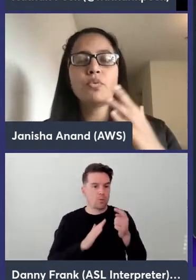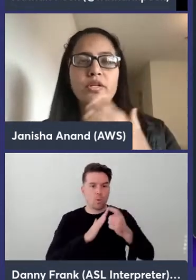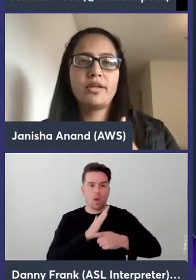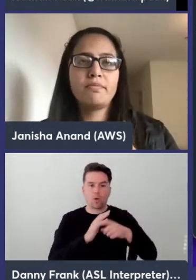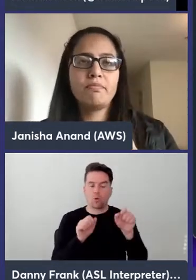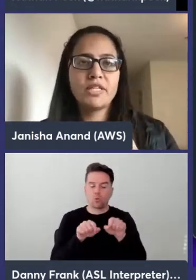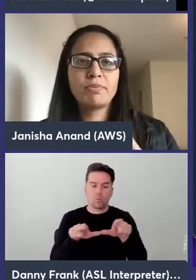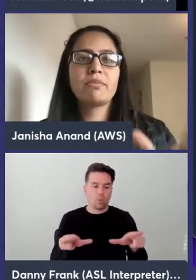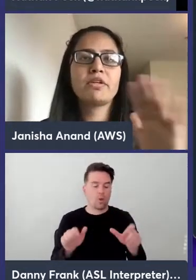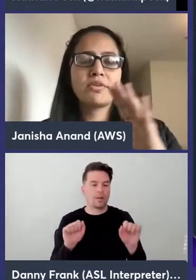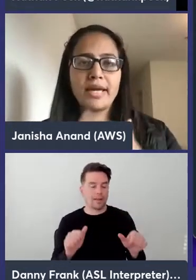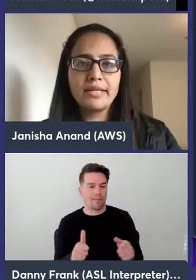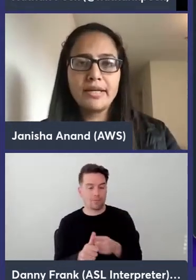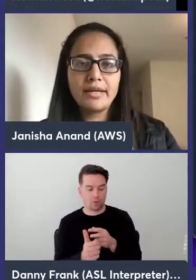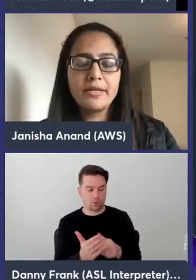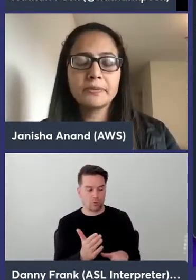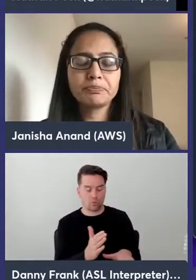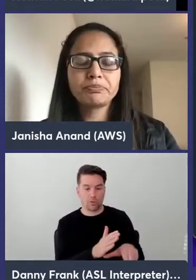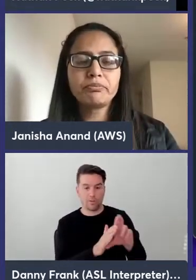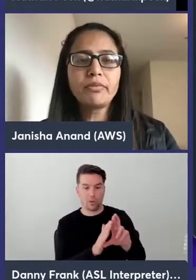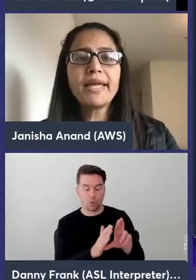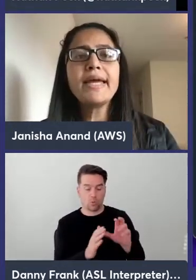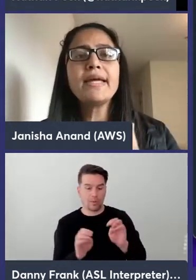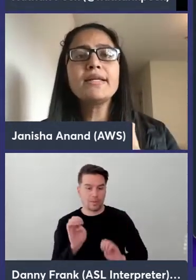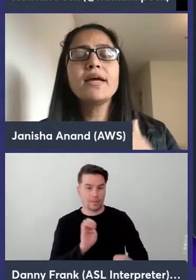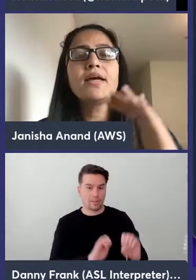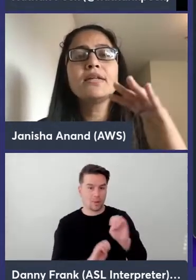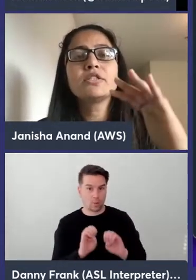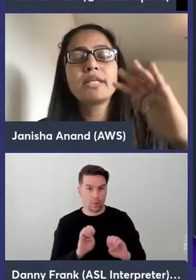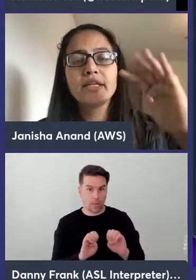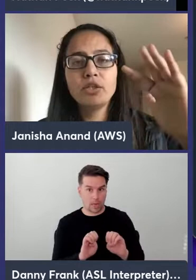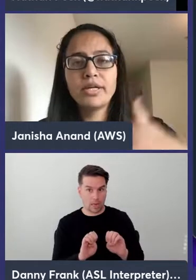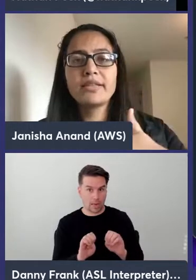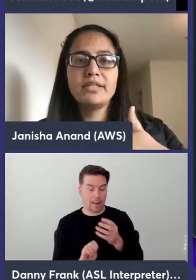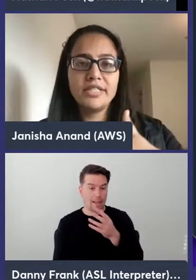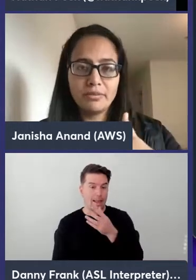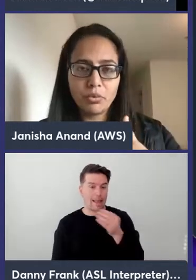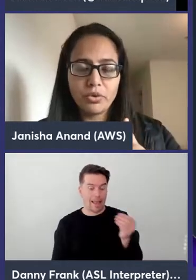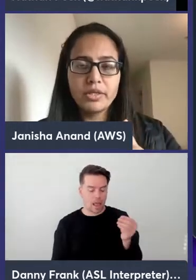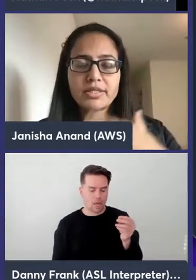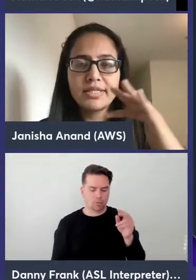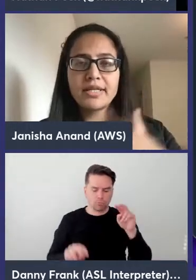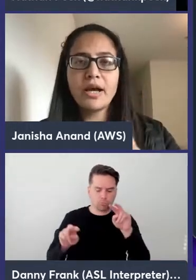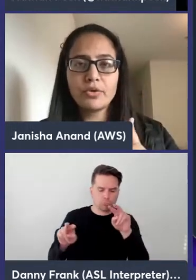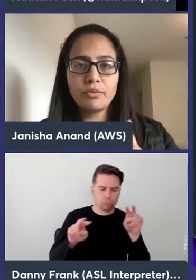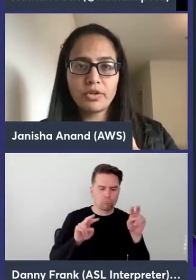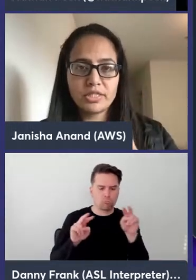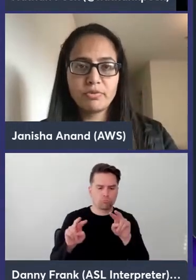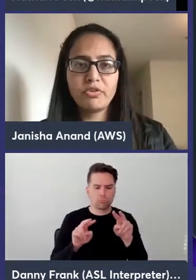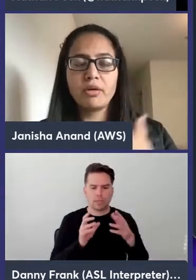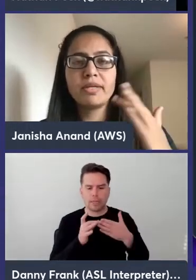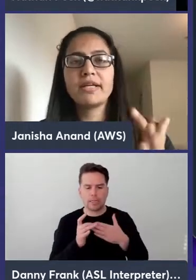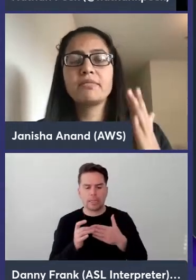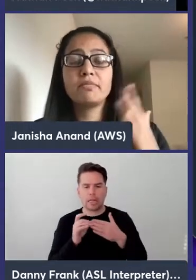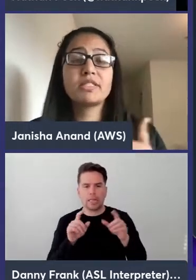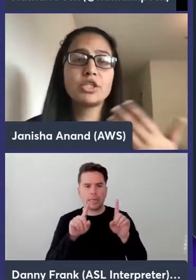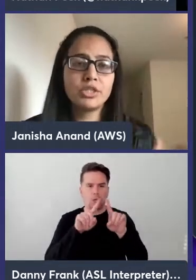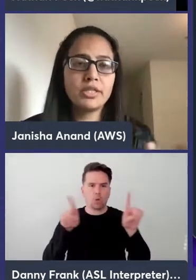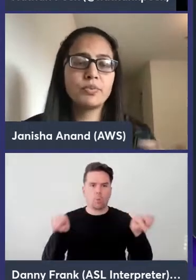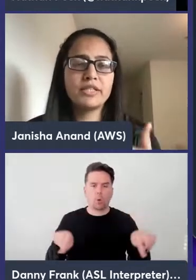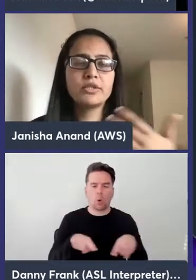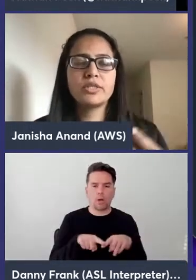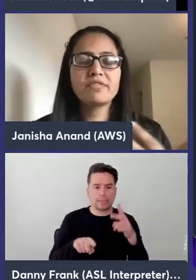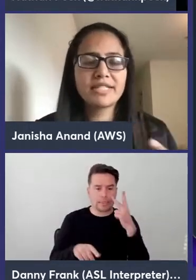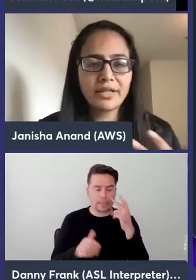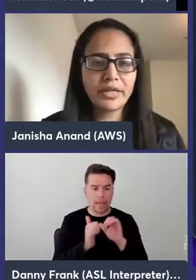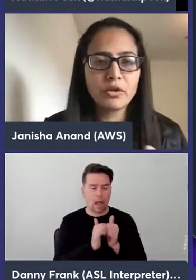review what that experiment ran like and take a look at the leaderboard, see how your models performed, and essentially